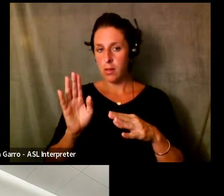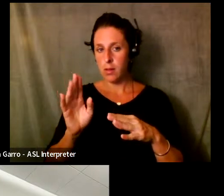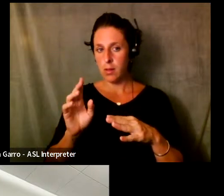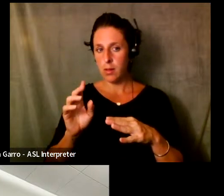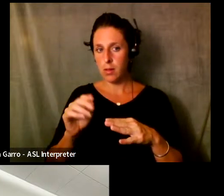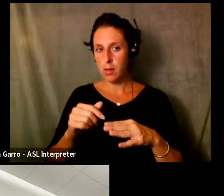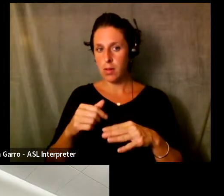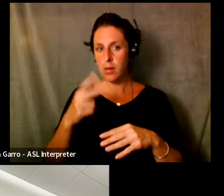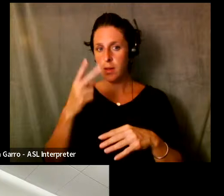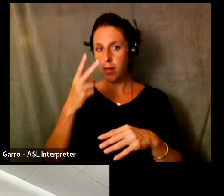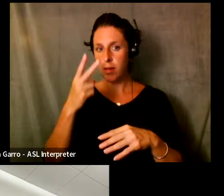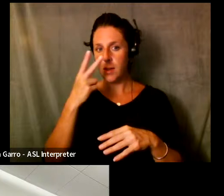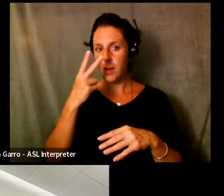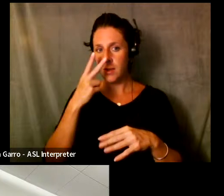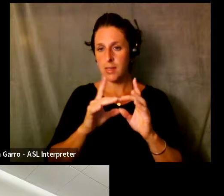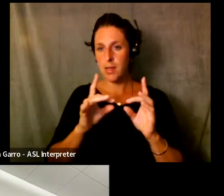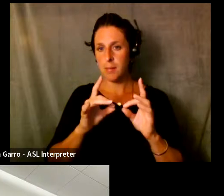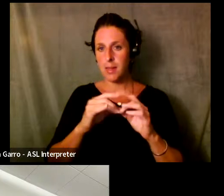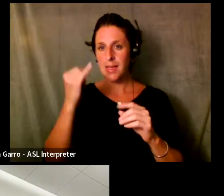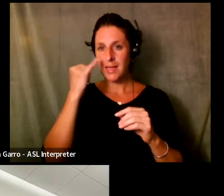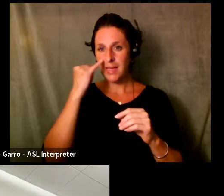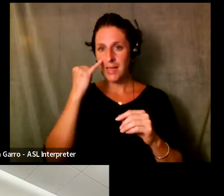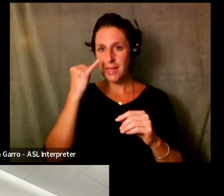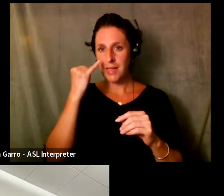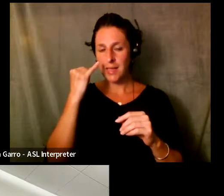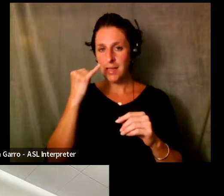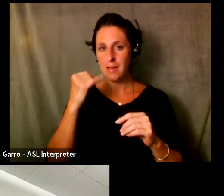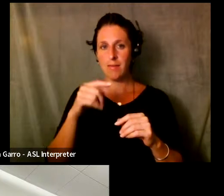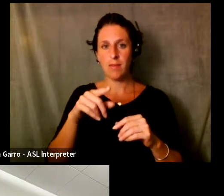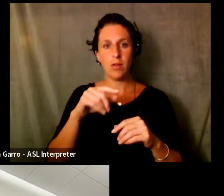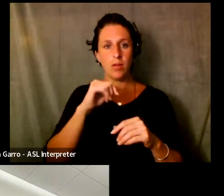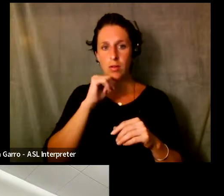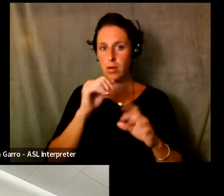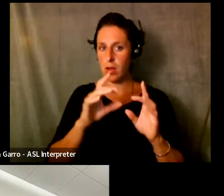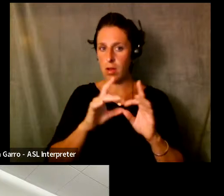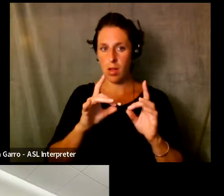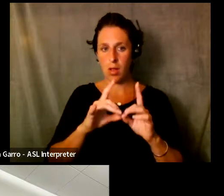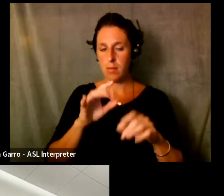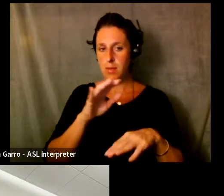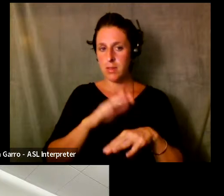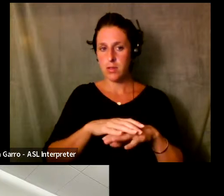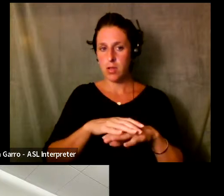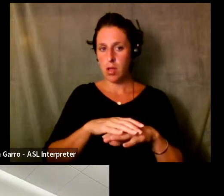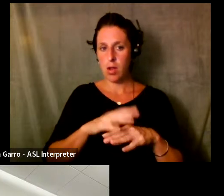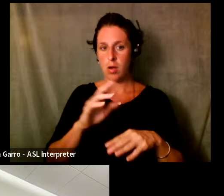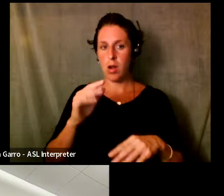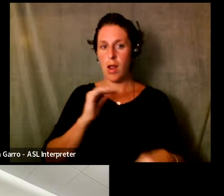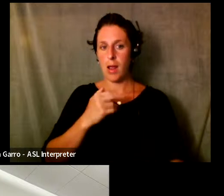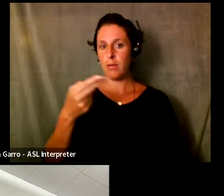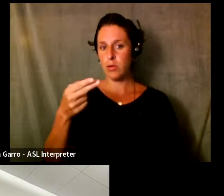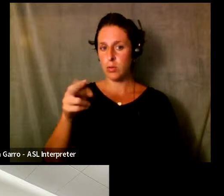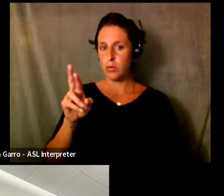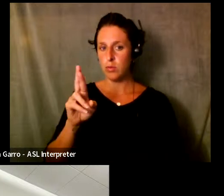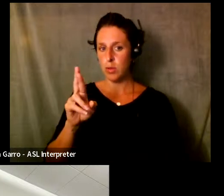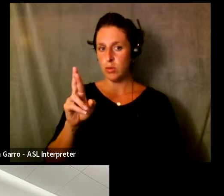I see the comment. If they are not comments on our human